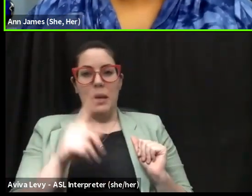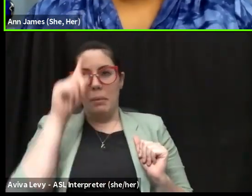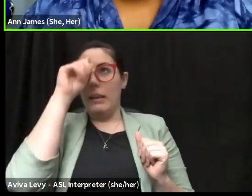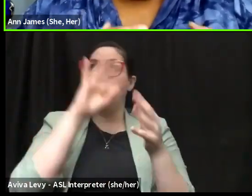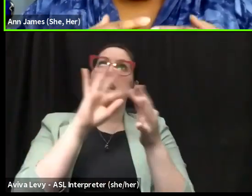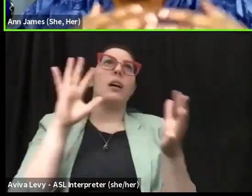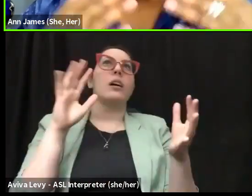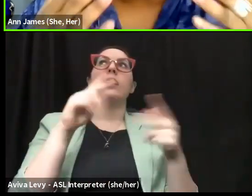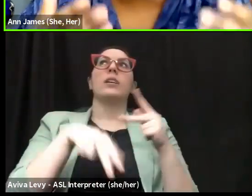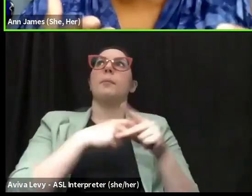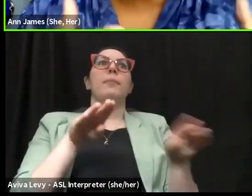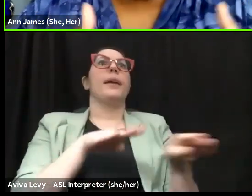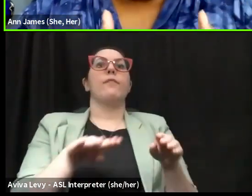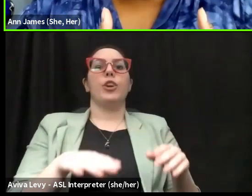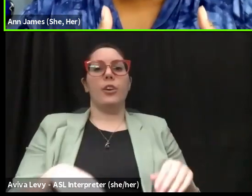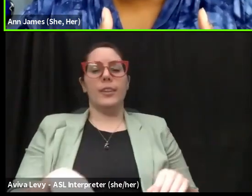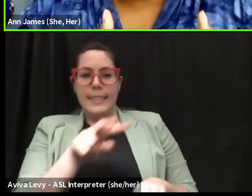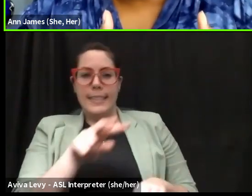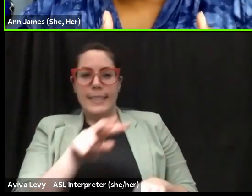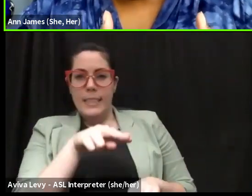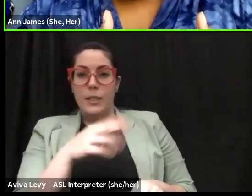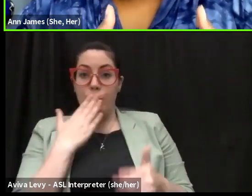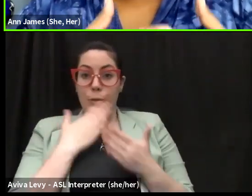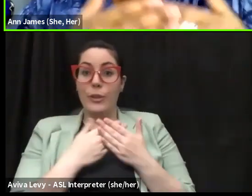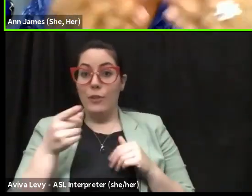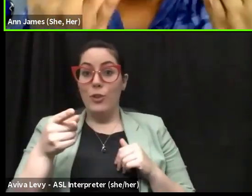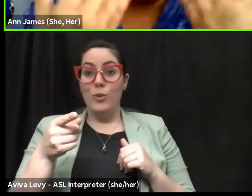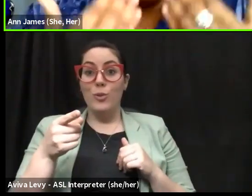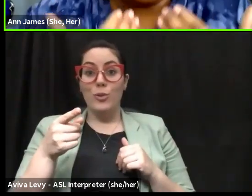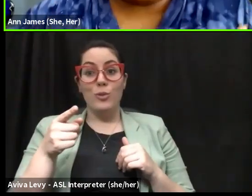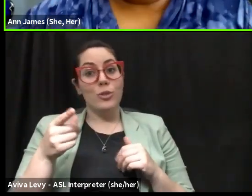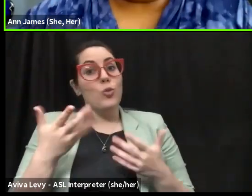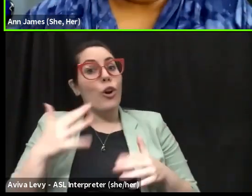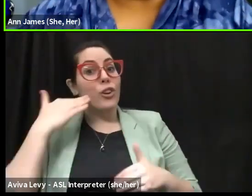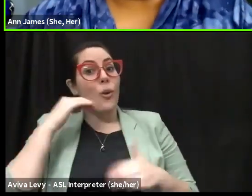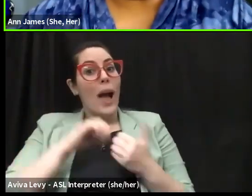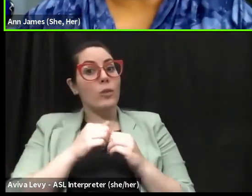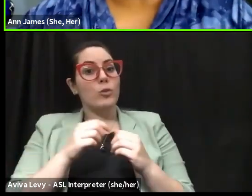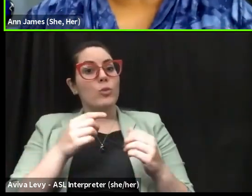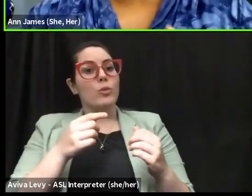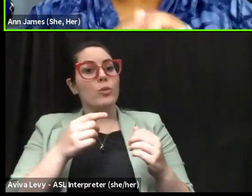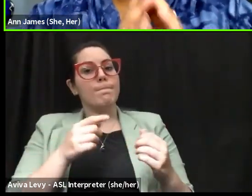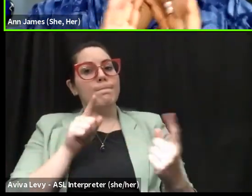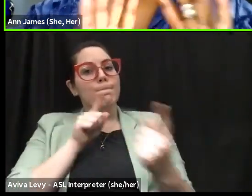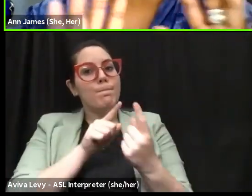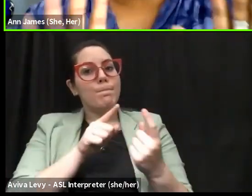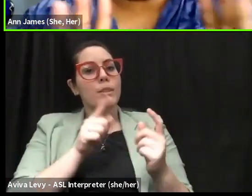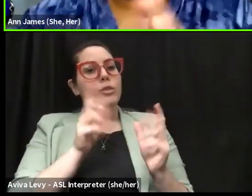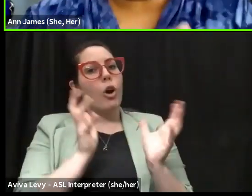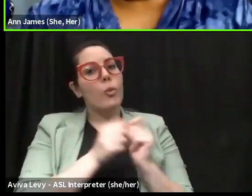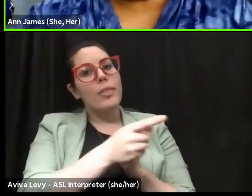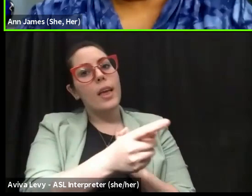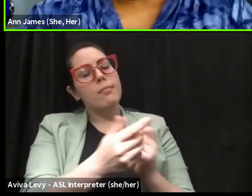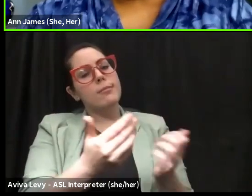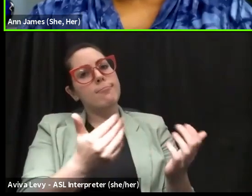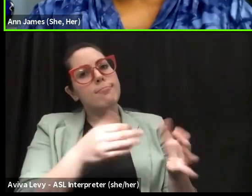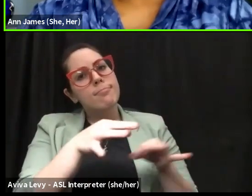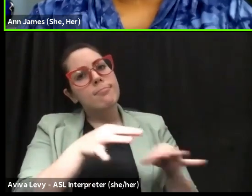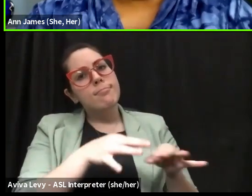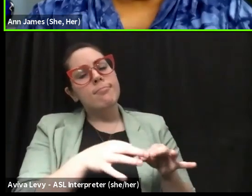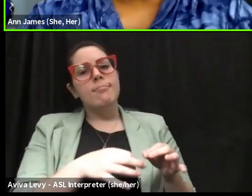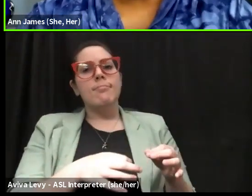behavior, you'll know how to talk that person back in. Not saying that you should do that